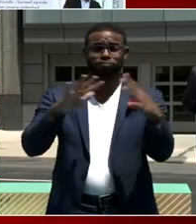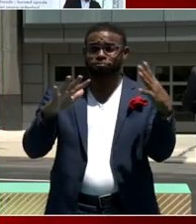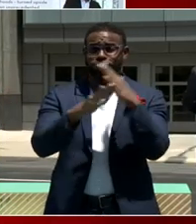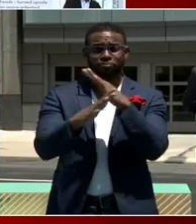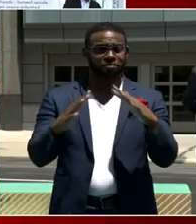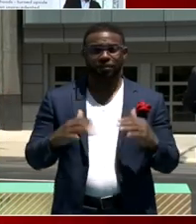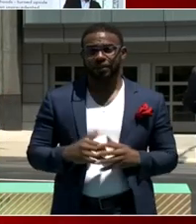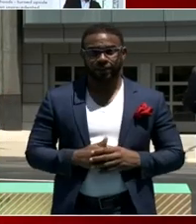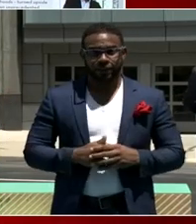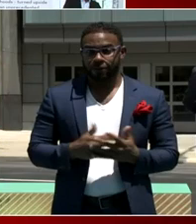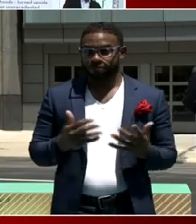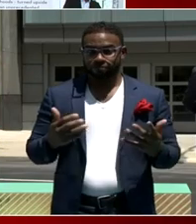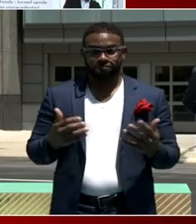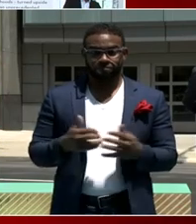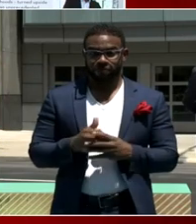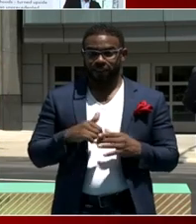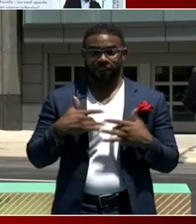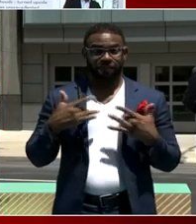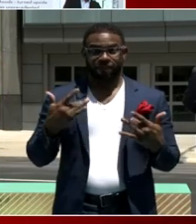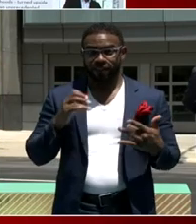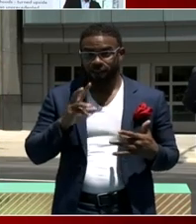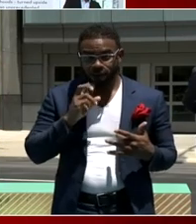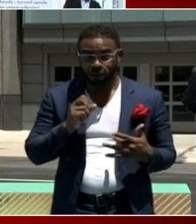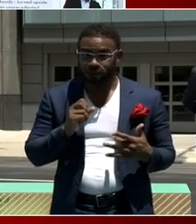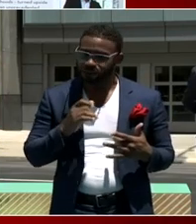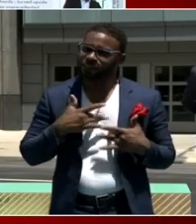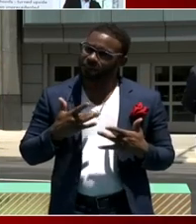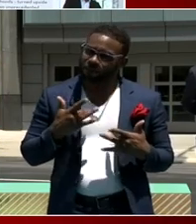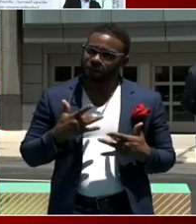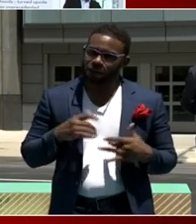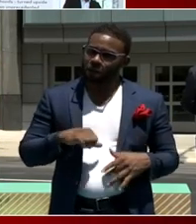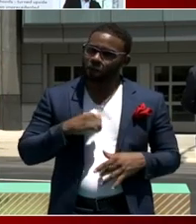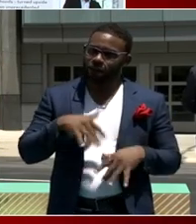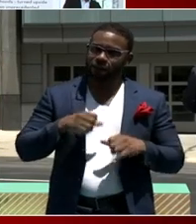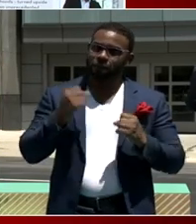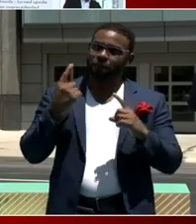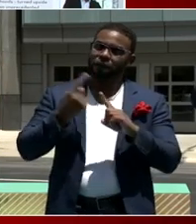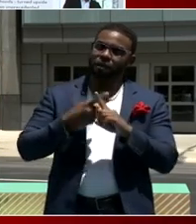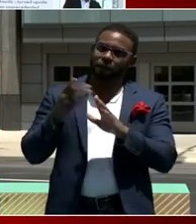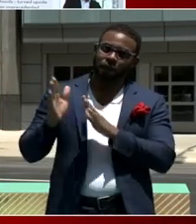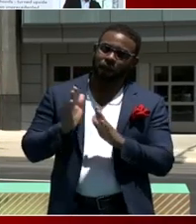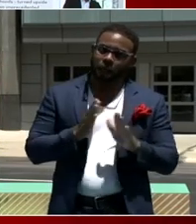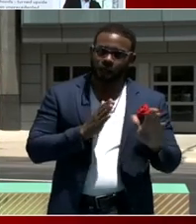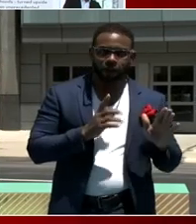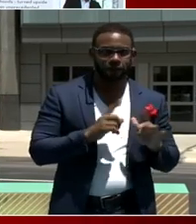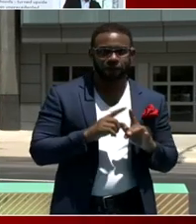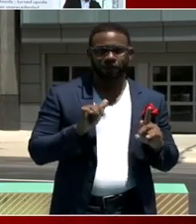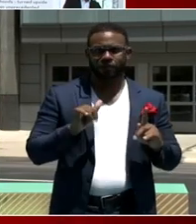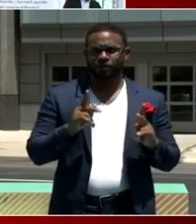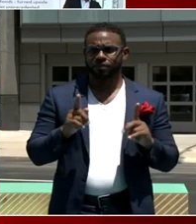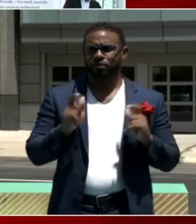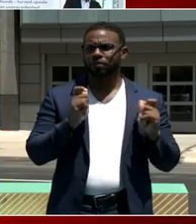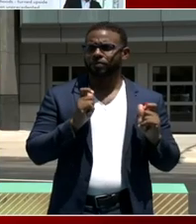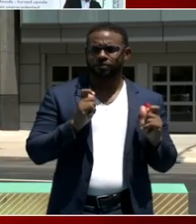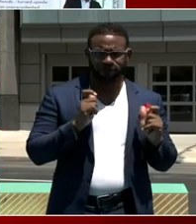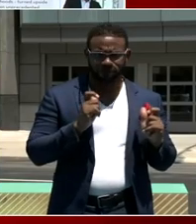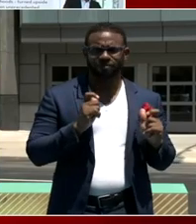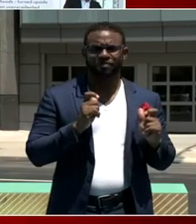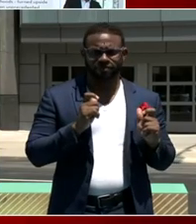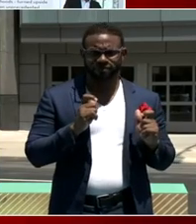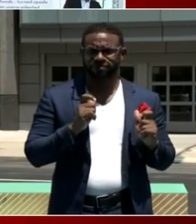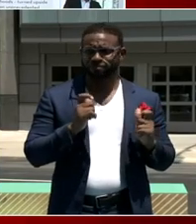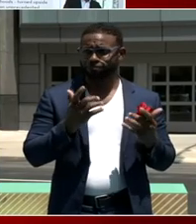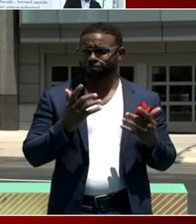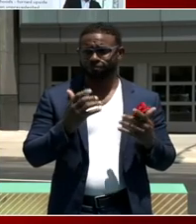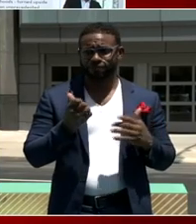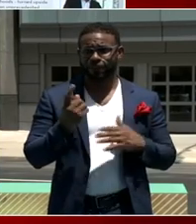in an event that was usually Pride takes months and months and months to organize. This one I think was organized